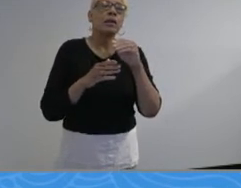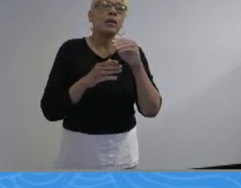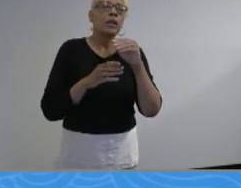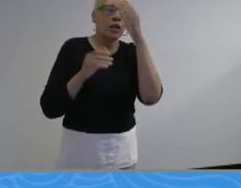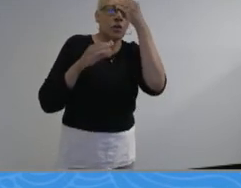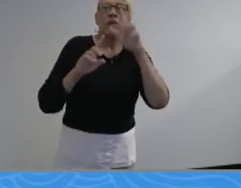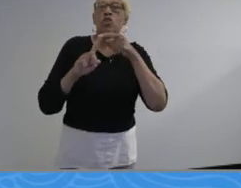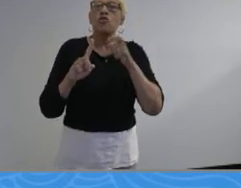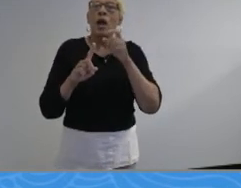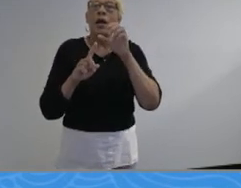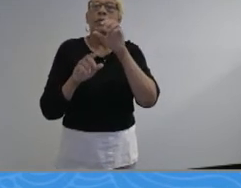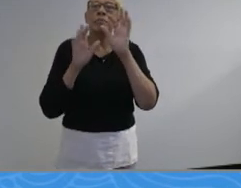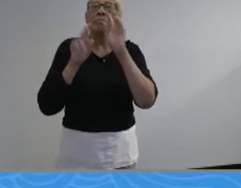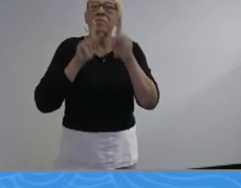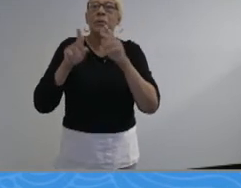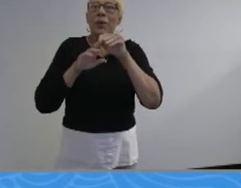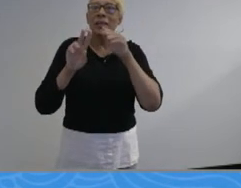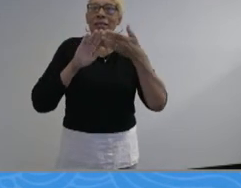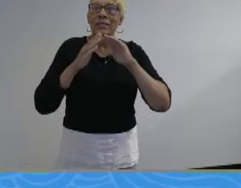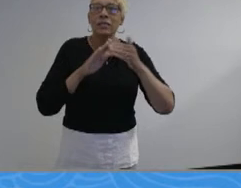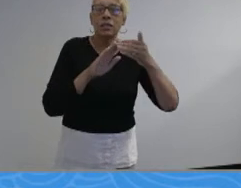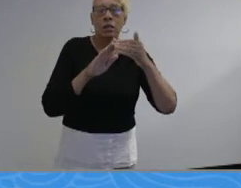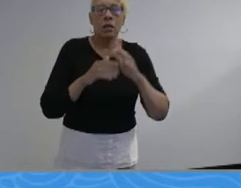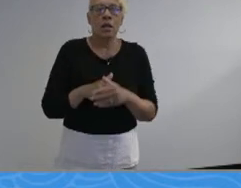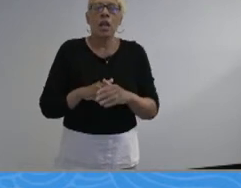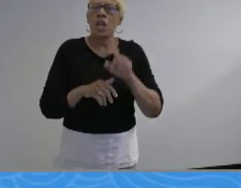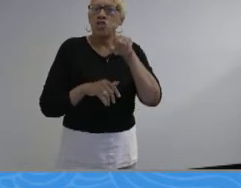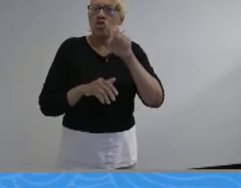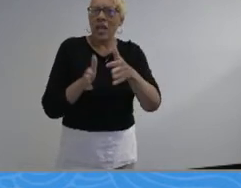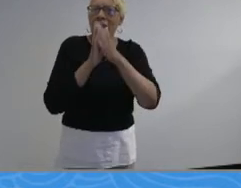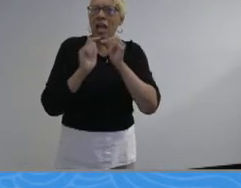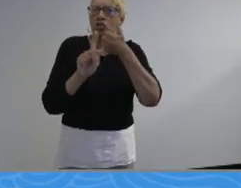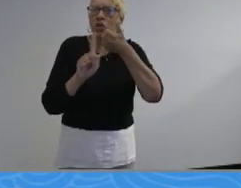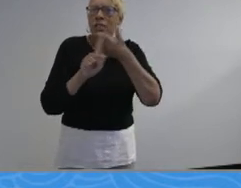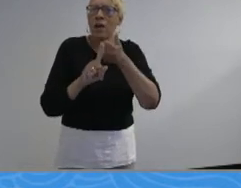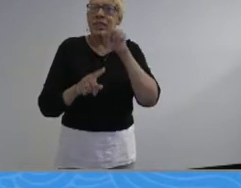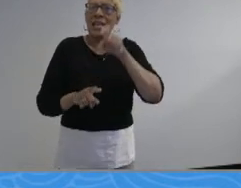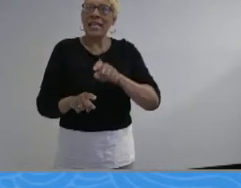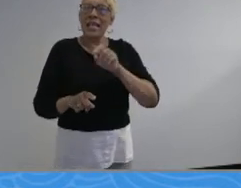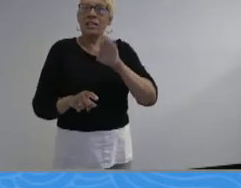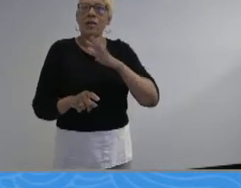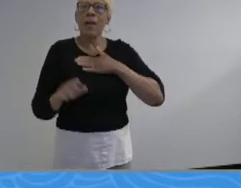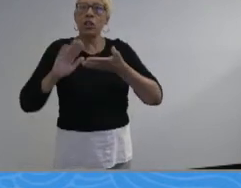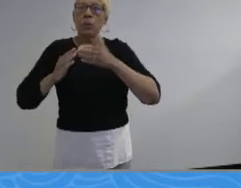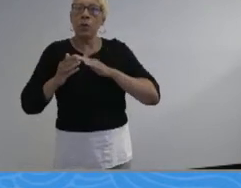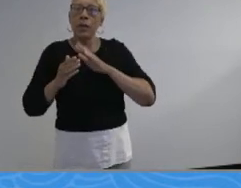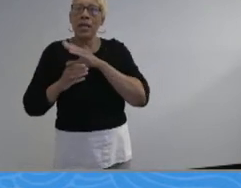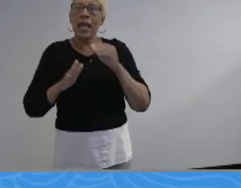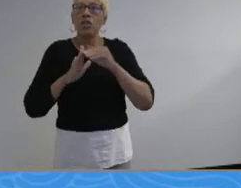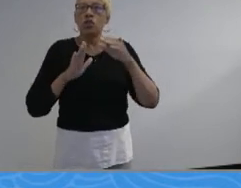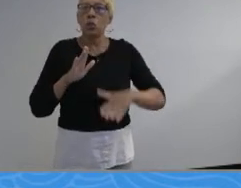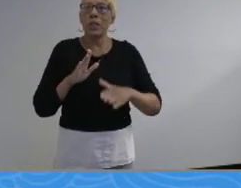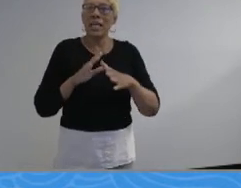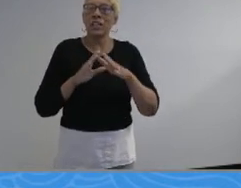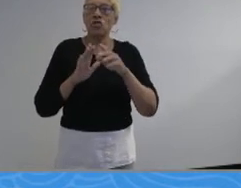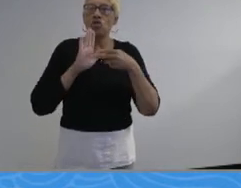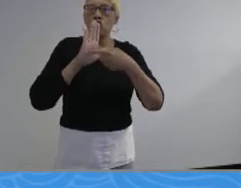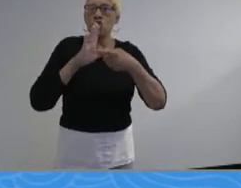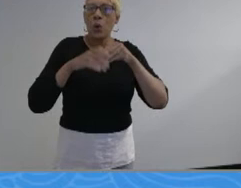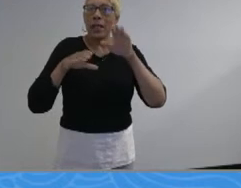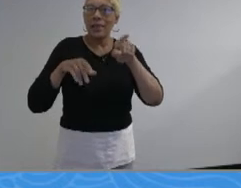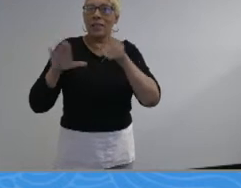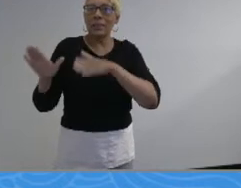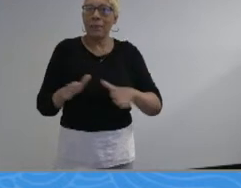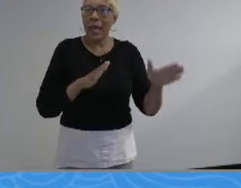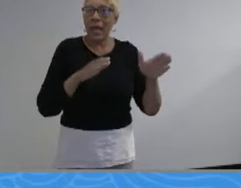as you do the LCAP, you should be asking yourself, are the needs of my community and the highest need students reflected in this plan? Next slide,